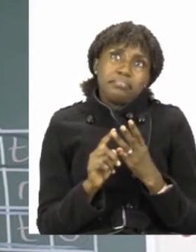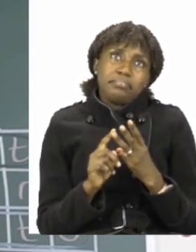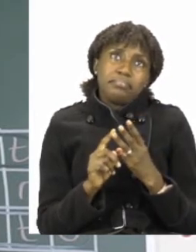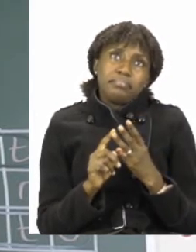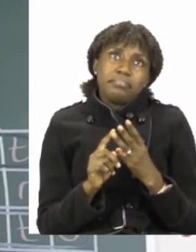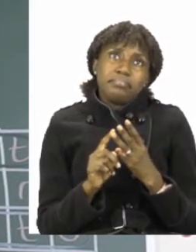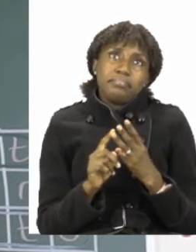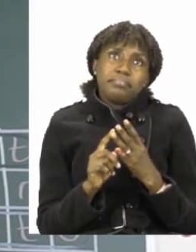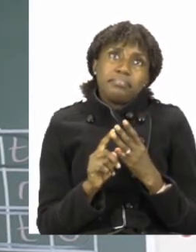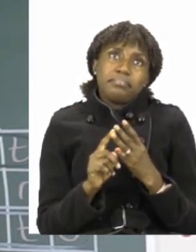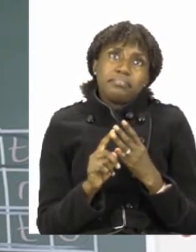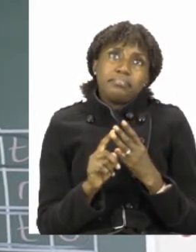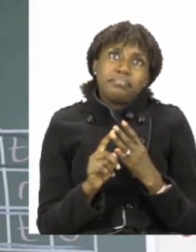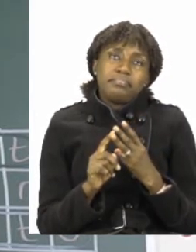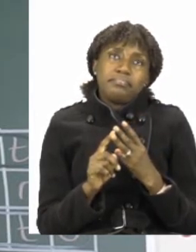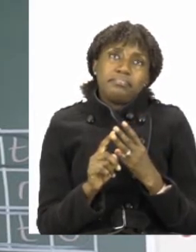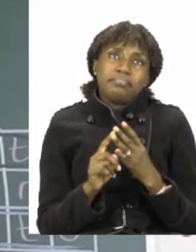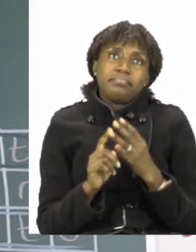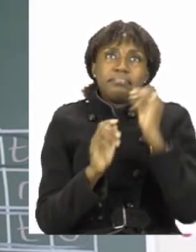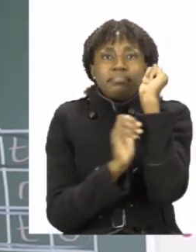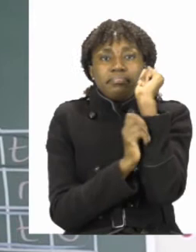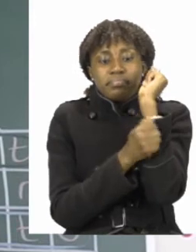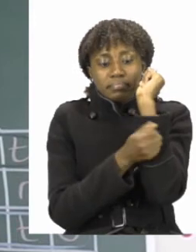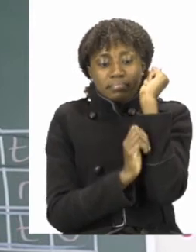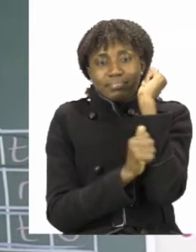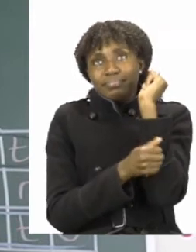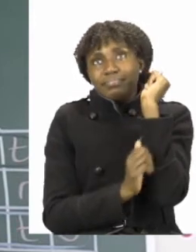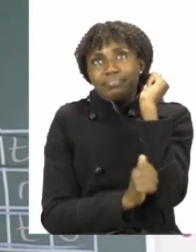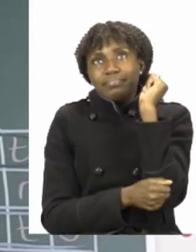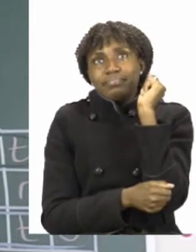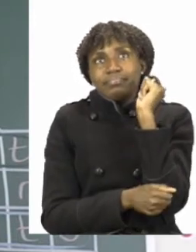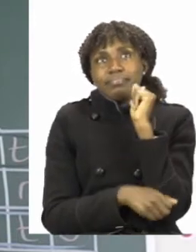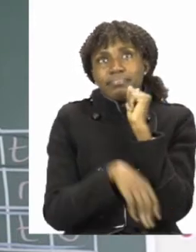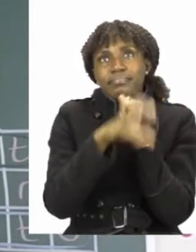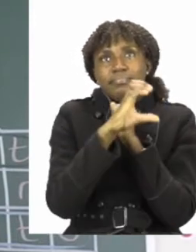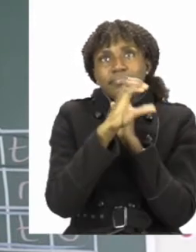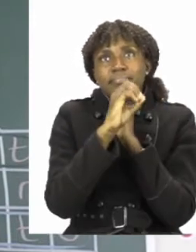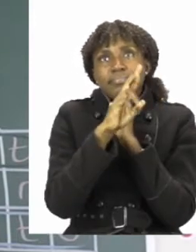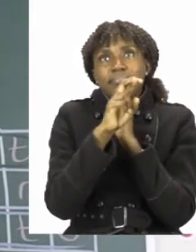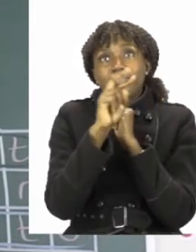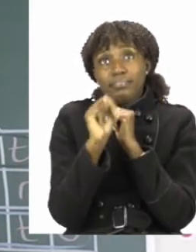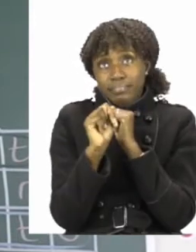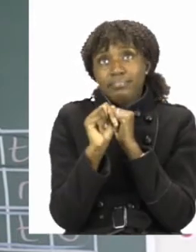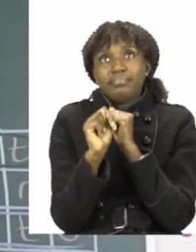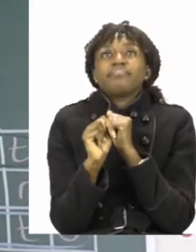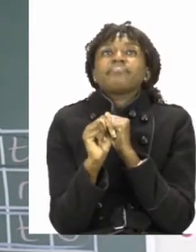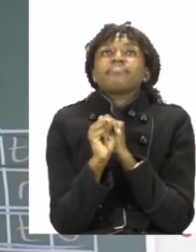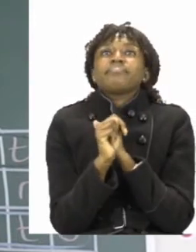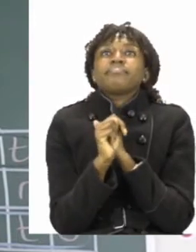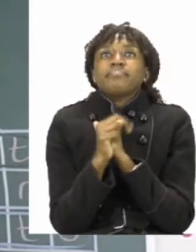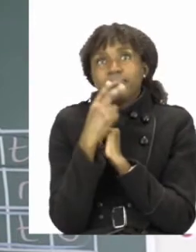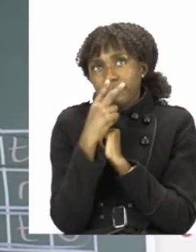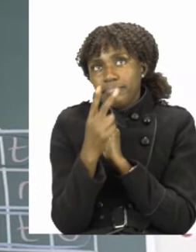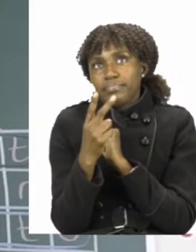you don't need. The last one that we're going to do together today is the word corn. Now again,